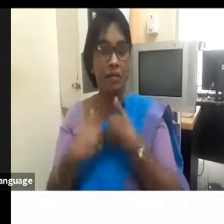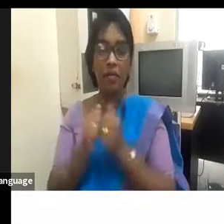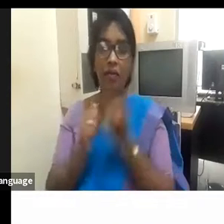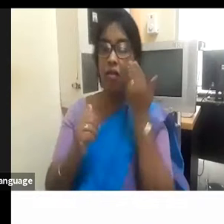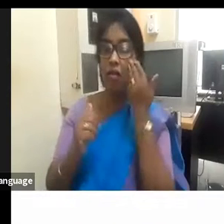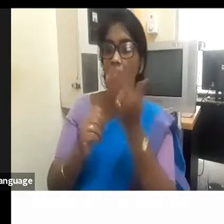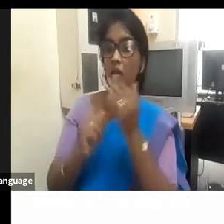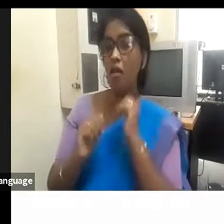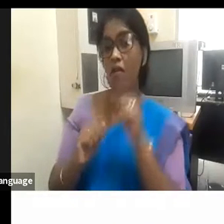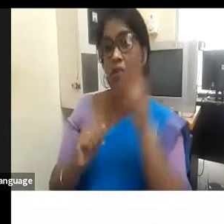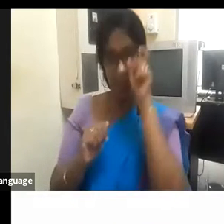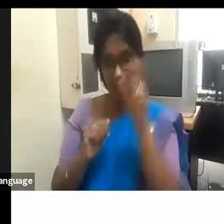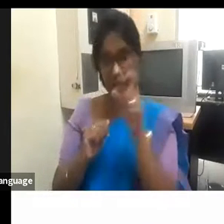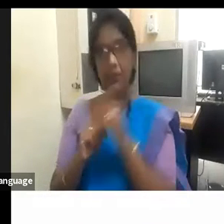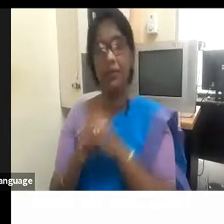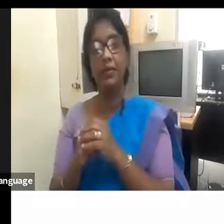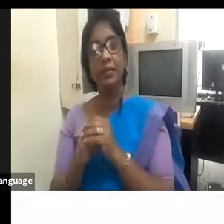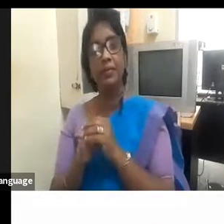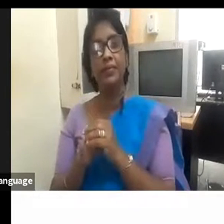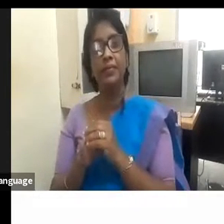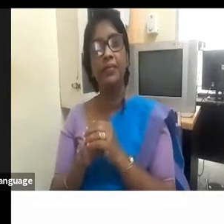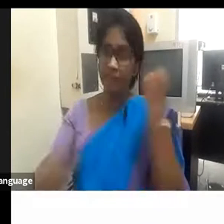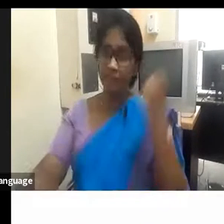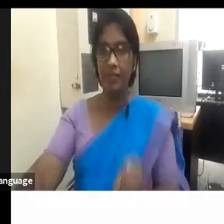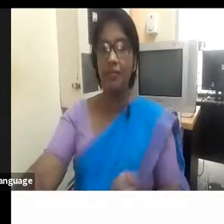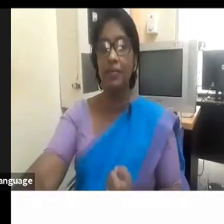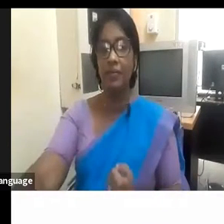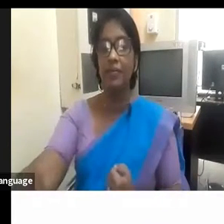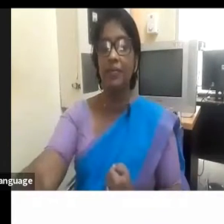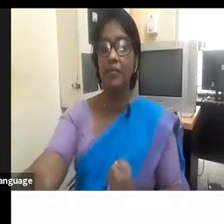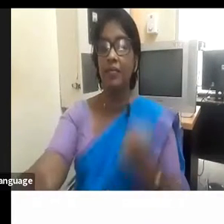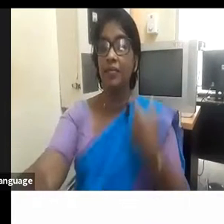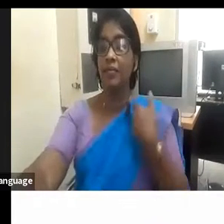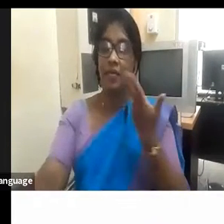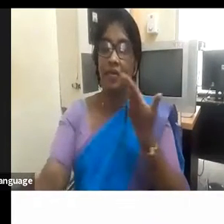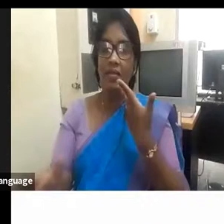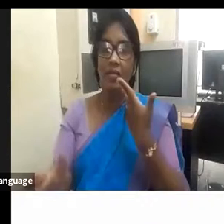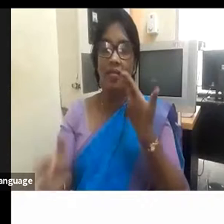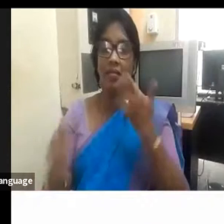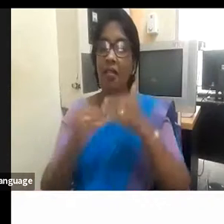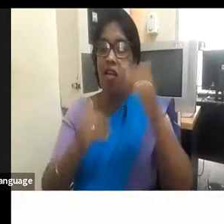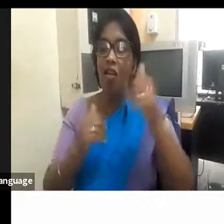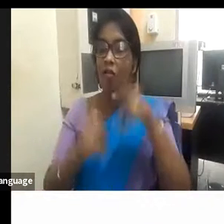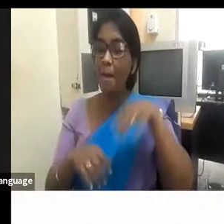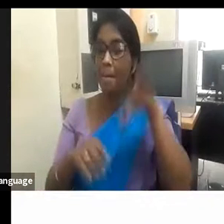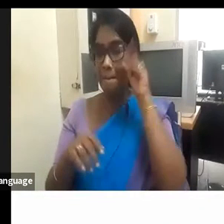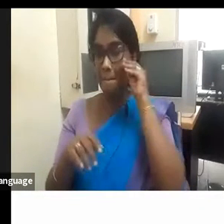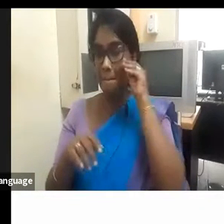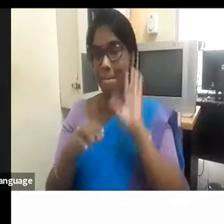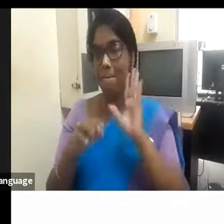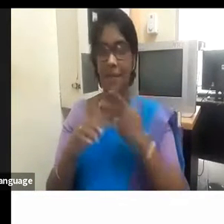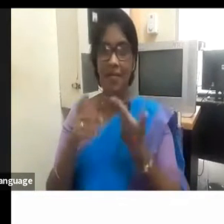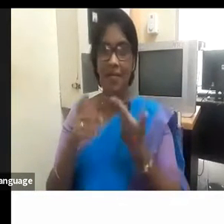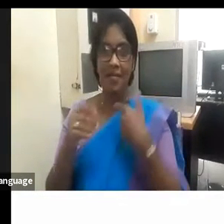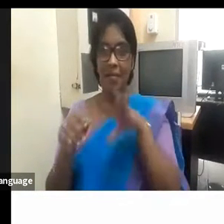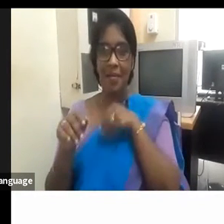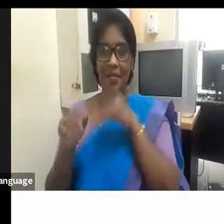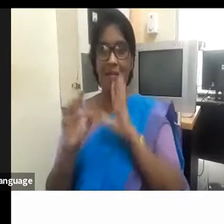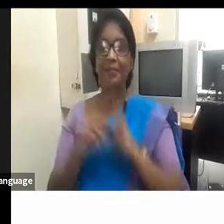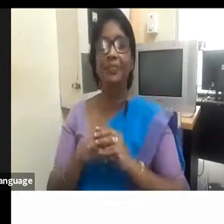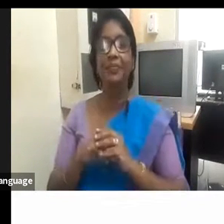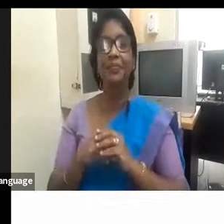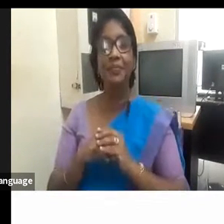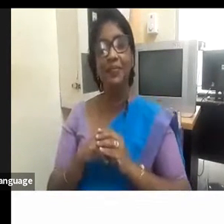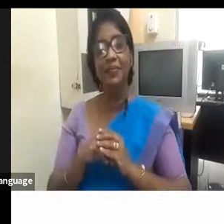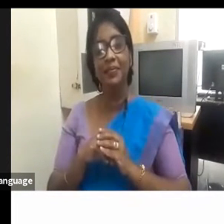teach e-governance, but we cannot accept the e-signature. Yes, So I think we can, good points. Yes, I can also relate personally. When